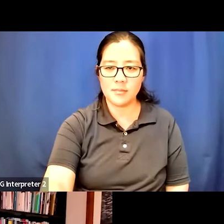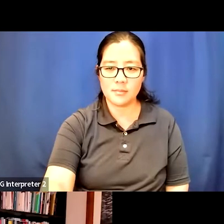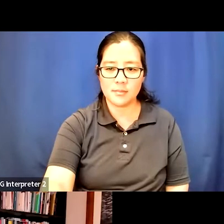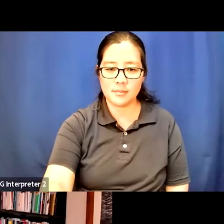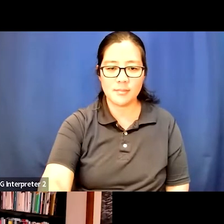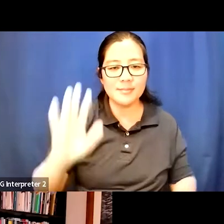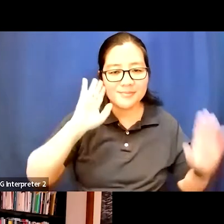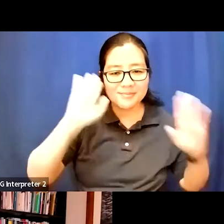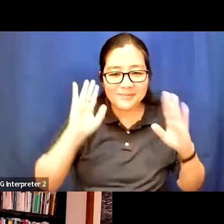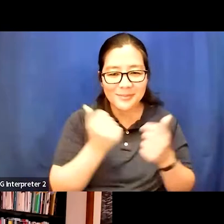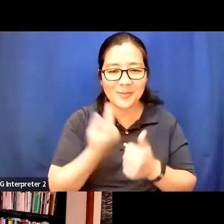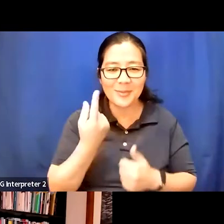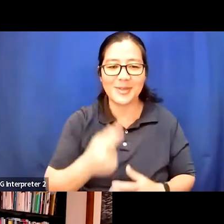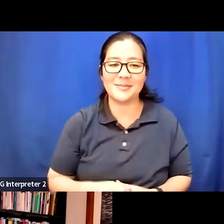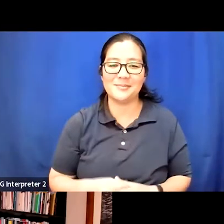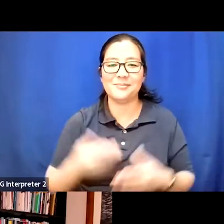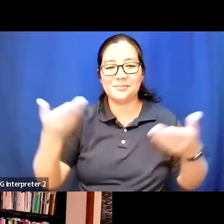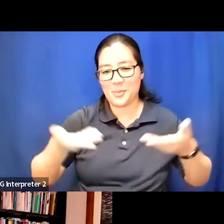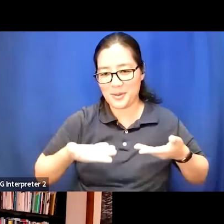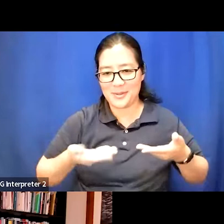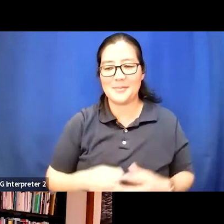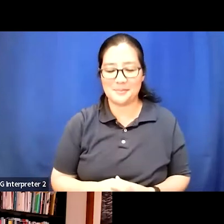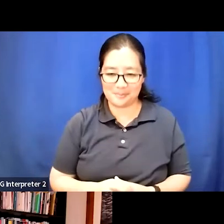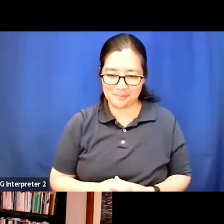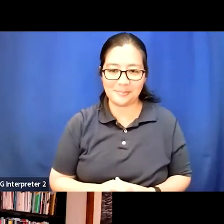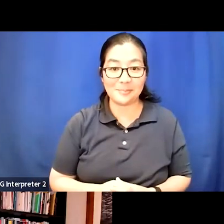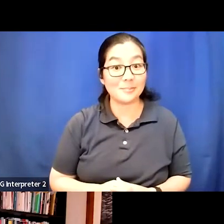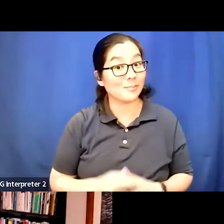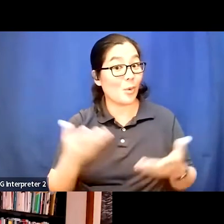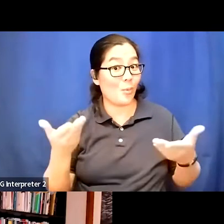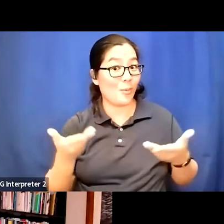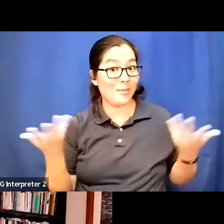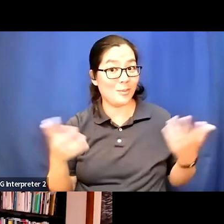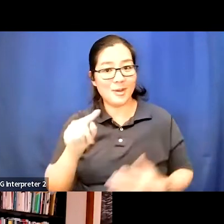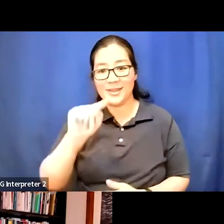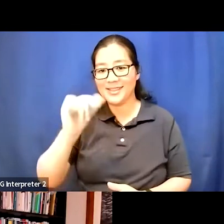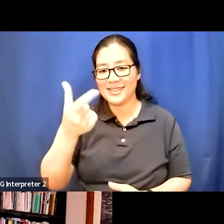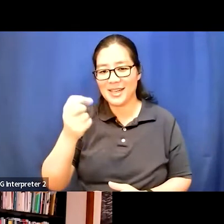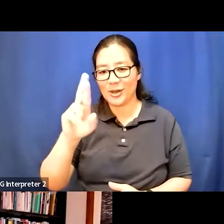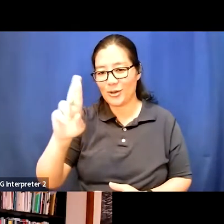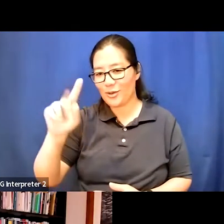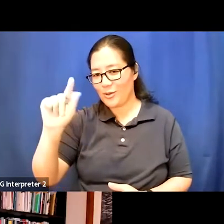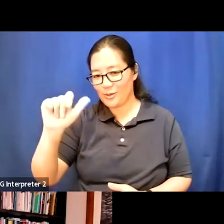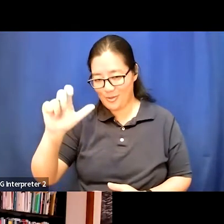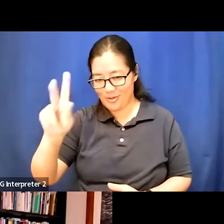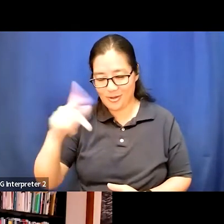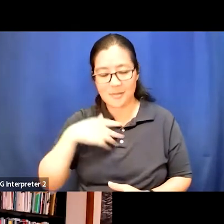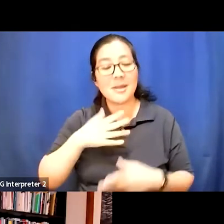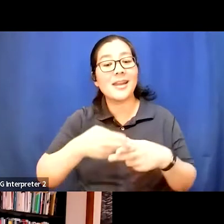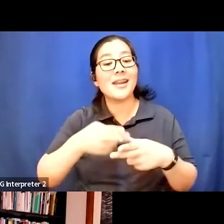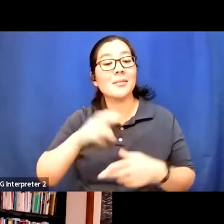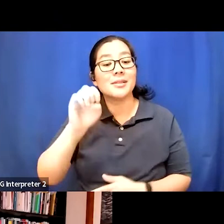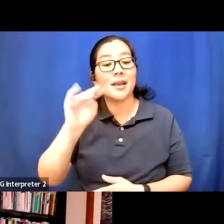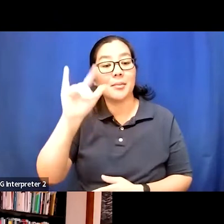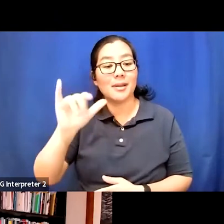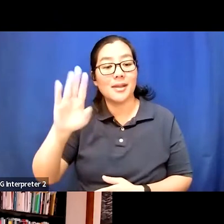Hello, everyone, and welcome to Tiger Talks. My name is Emily Badix,